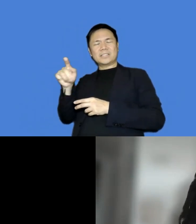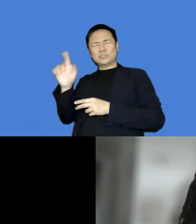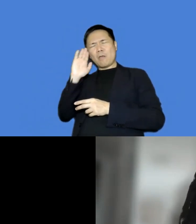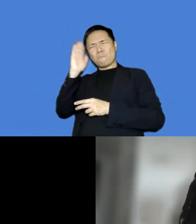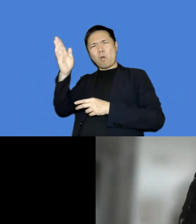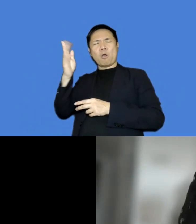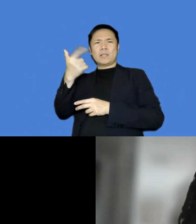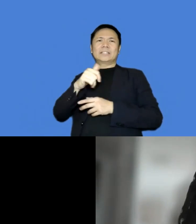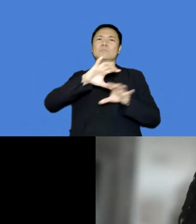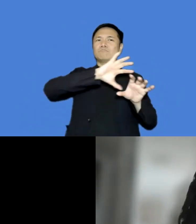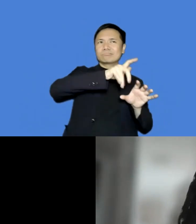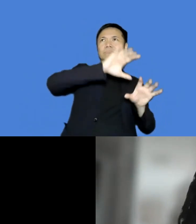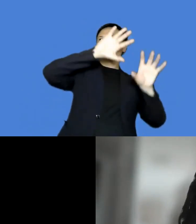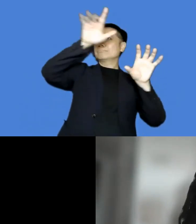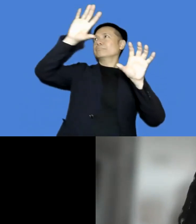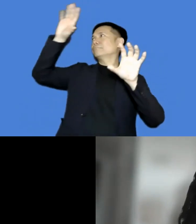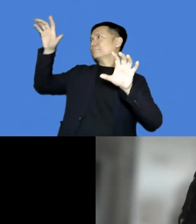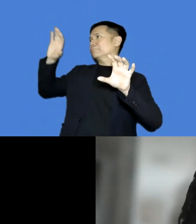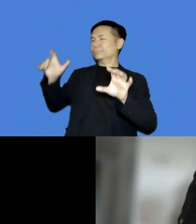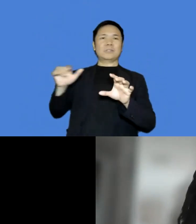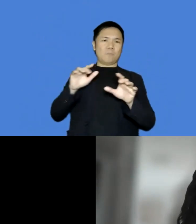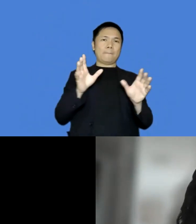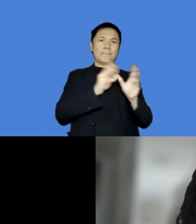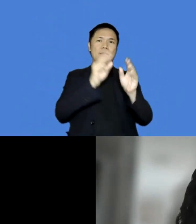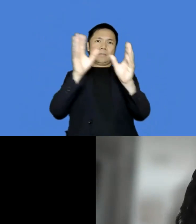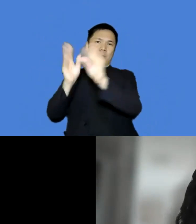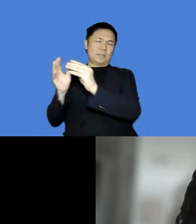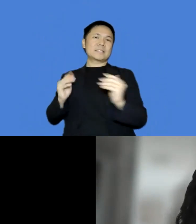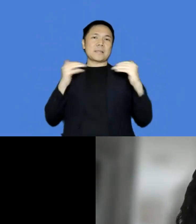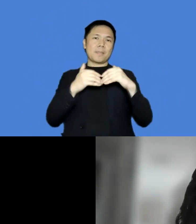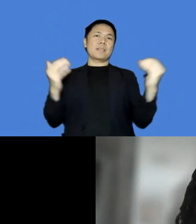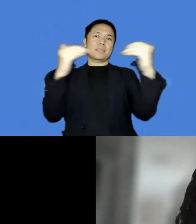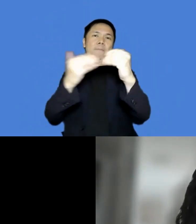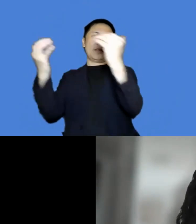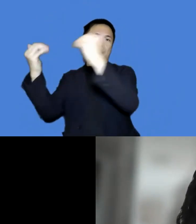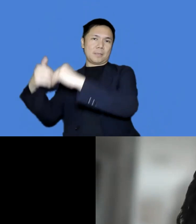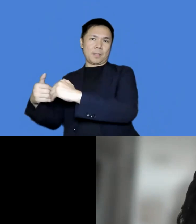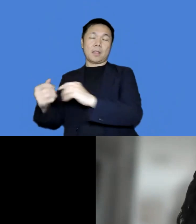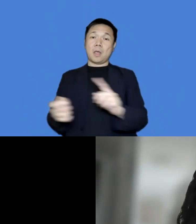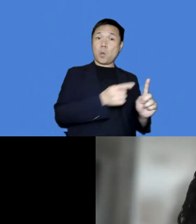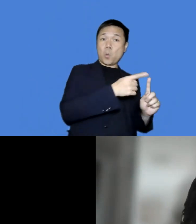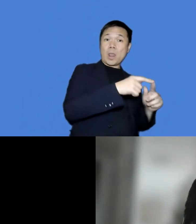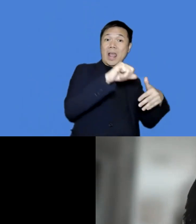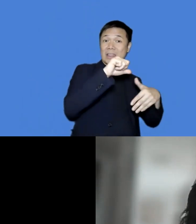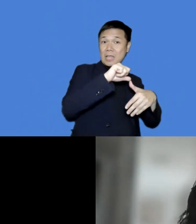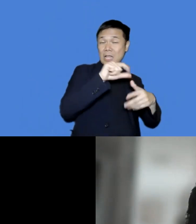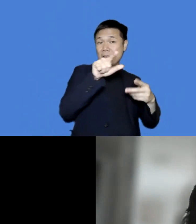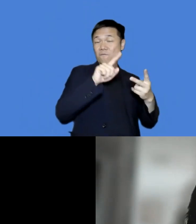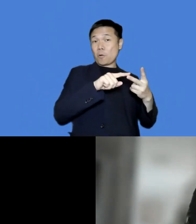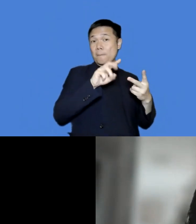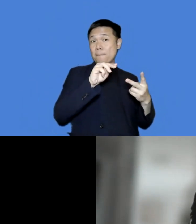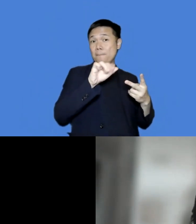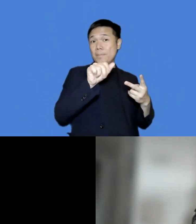mentioned. We have the ones for Latin America and for the the MENA region